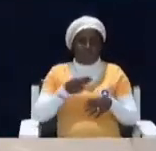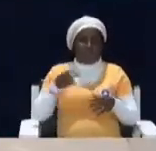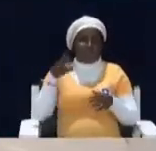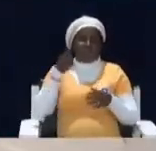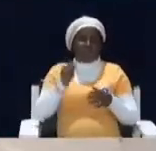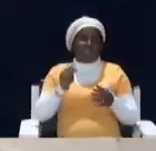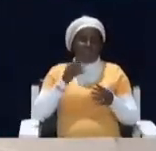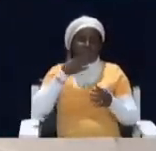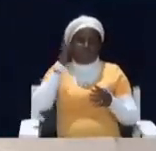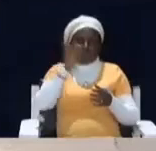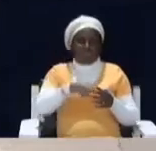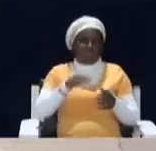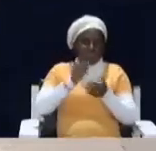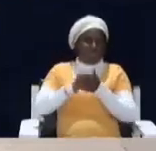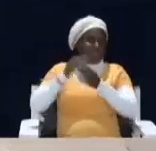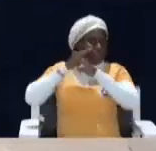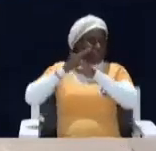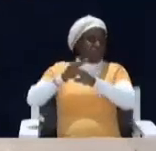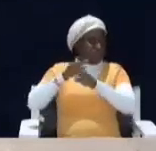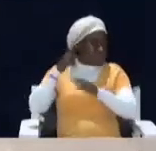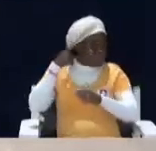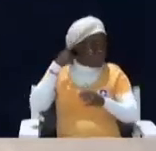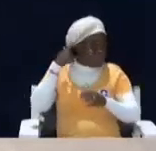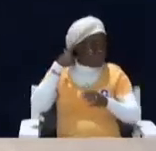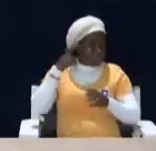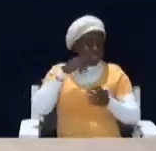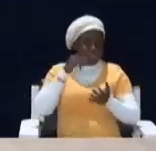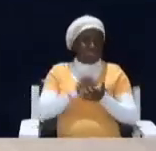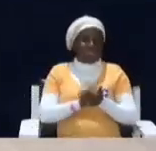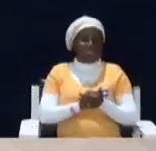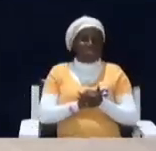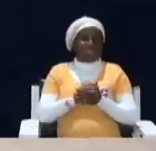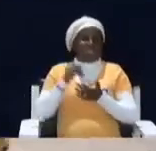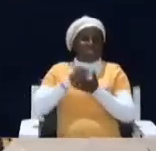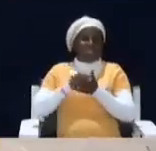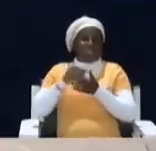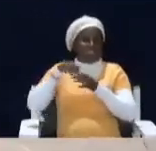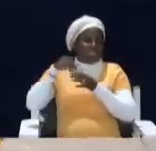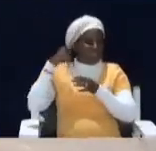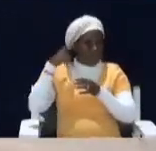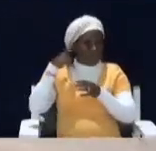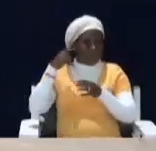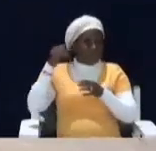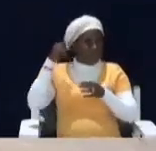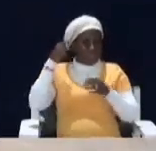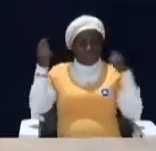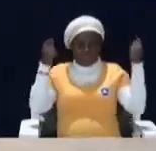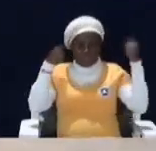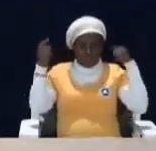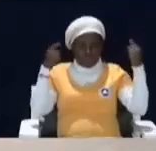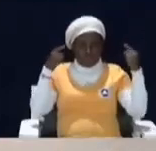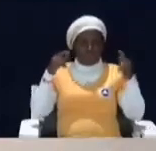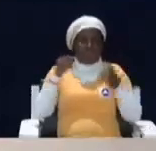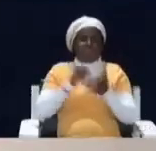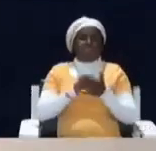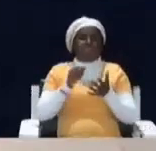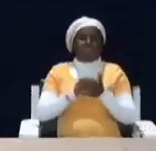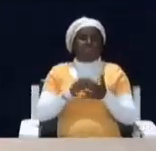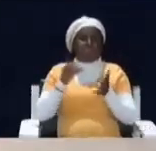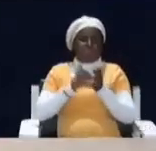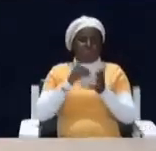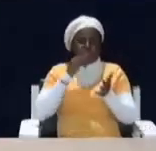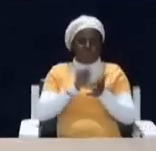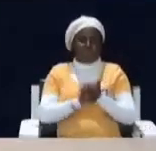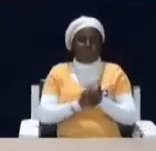tumor that the doctor said was in my daddy's ear, in the both ear, that the doctor said